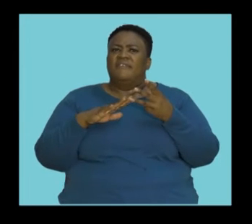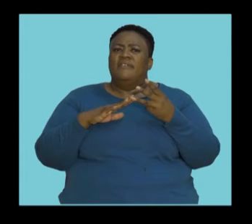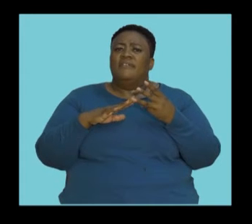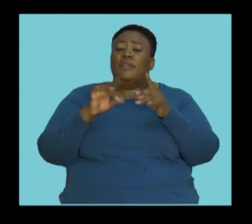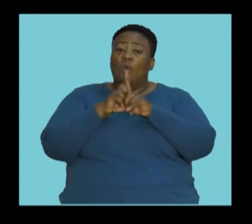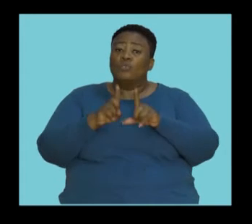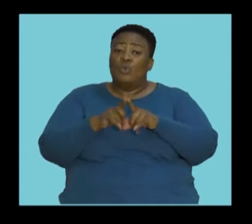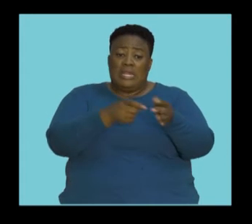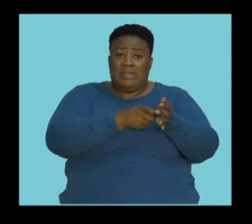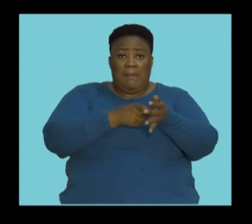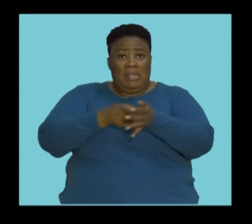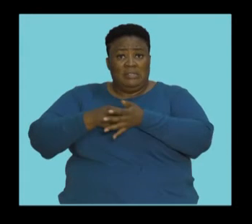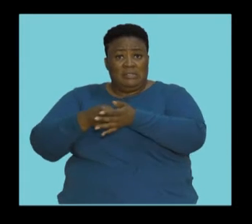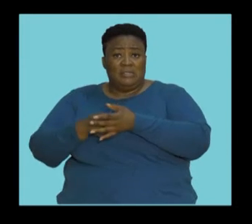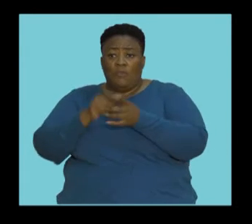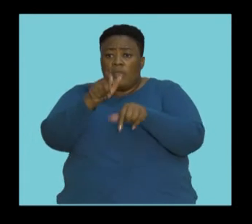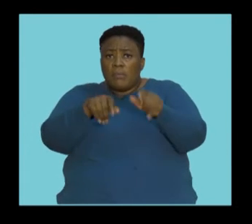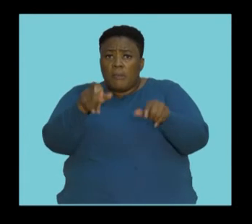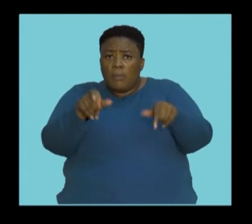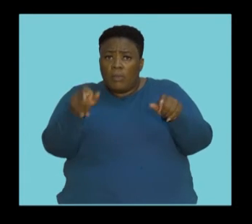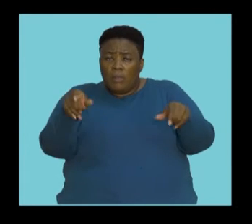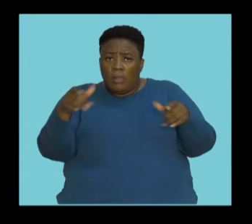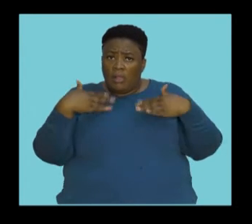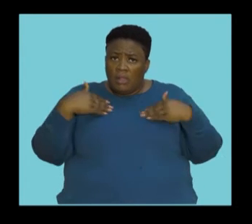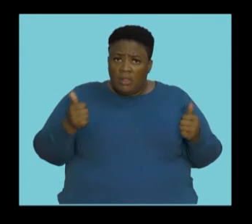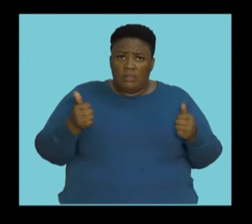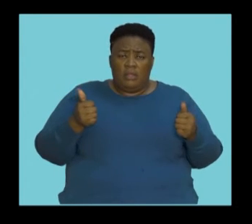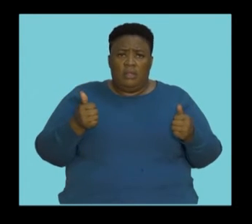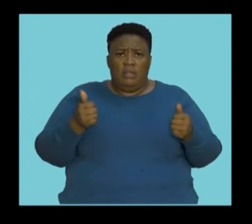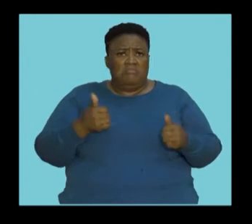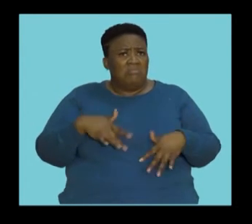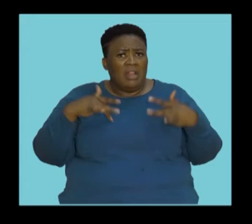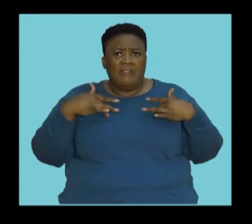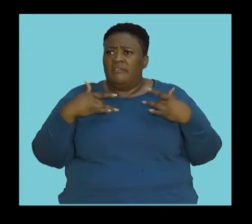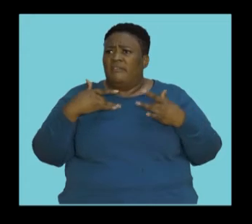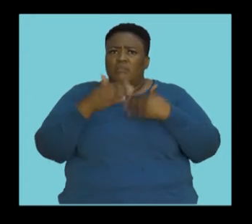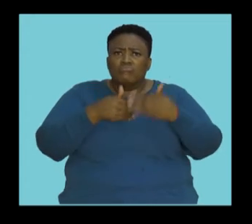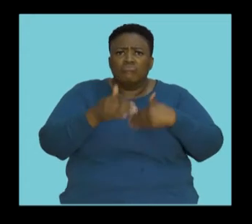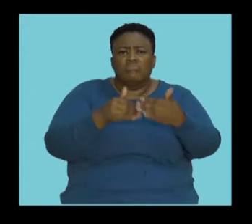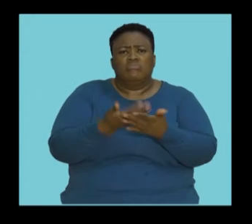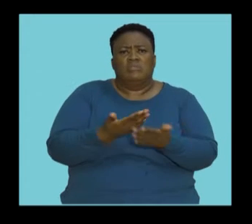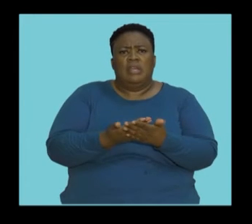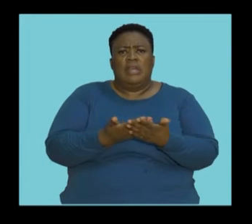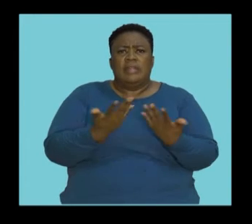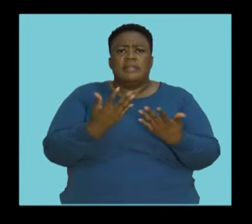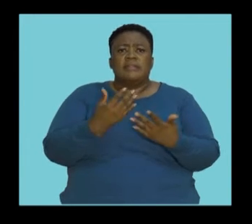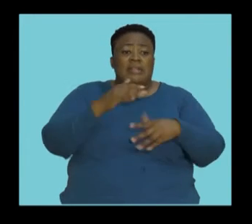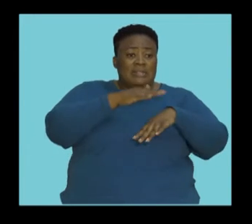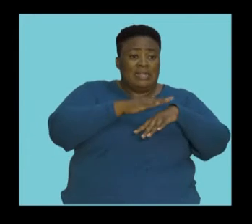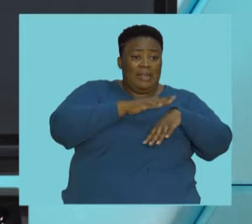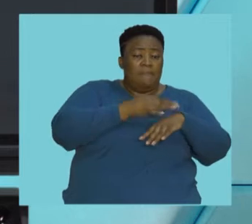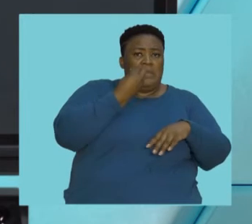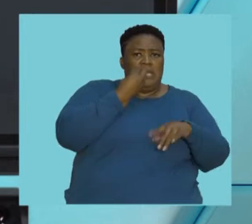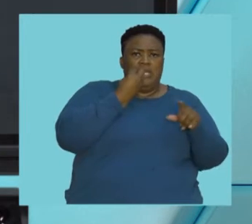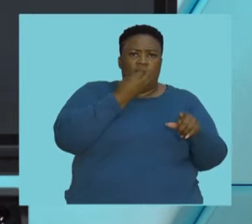that meets the demands, the dietary needs of an active citizen. So you've got to look at that. So many countries